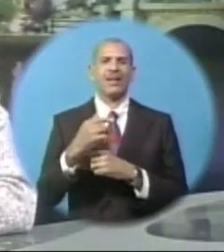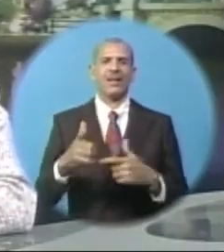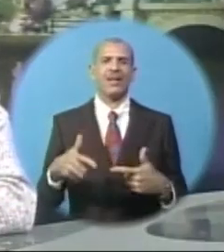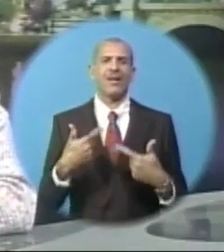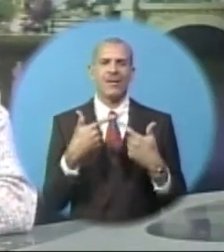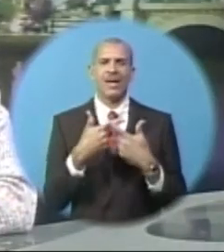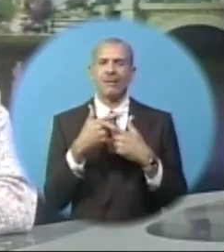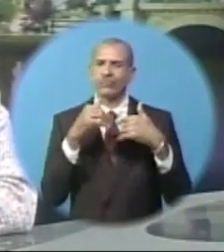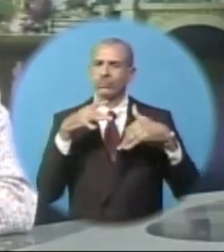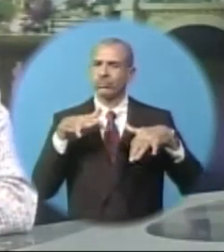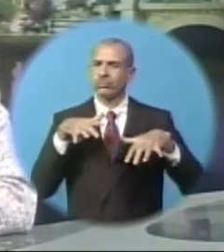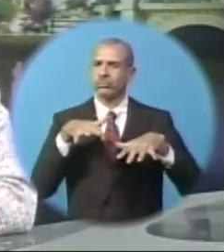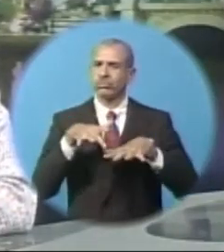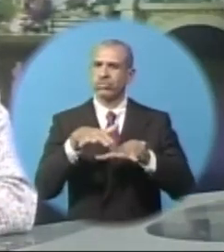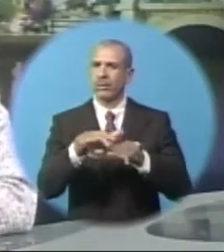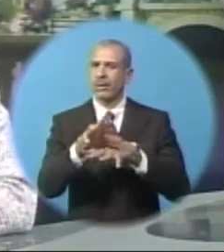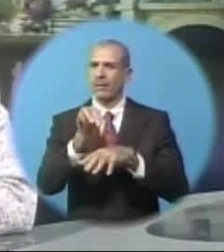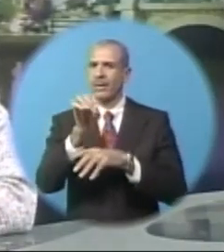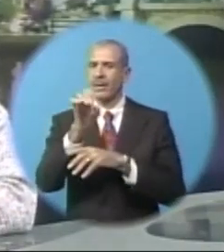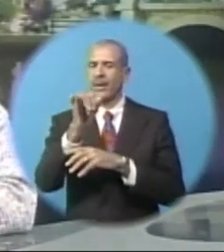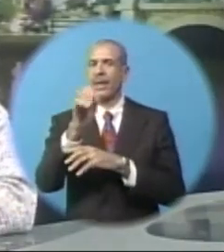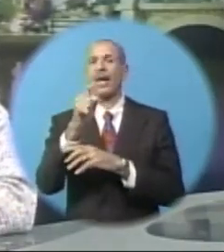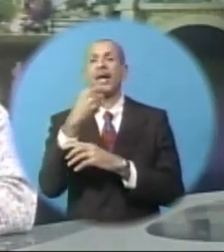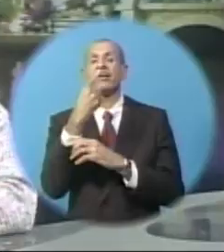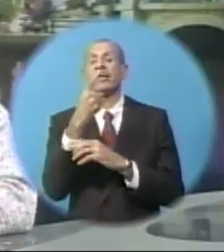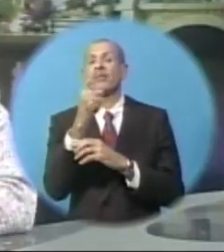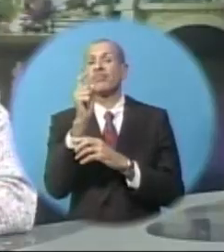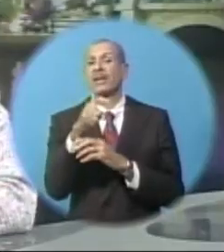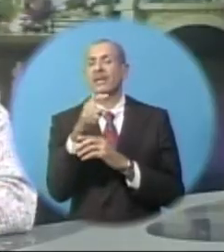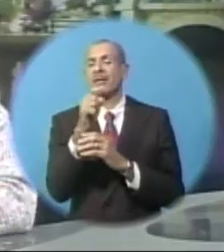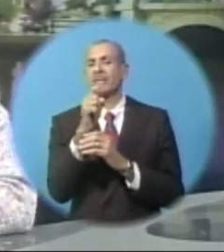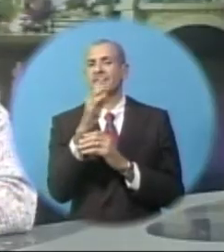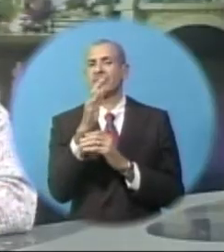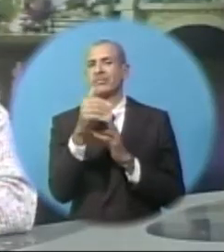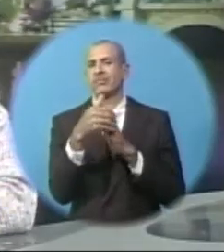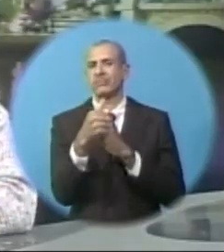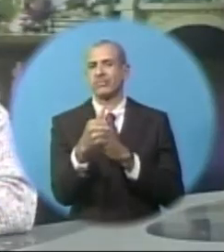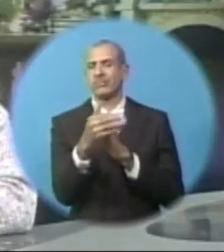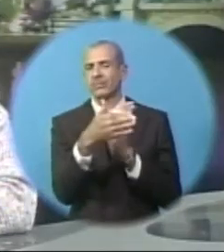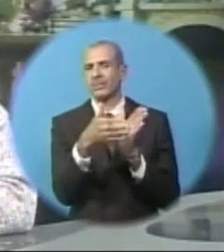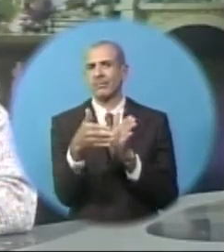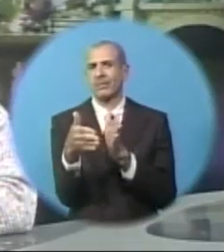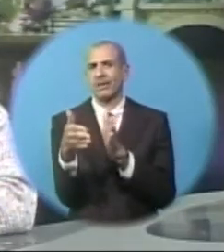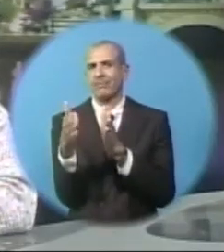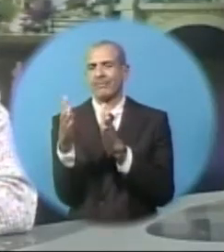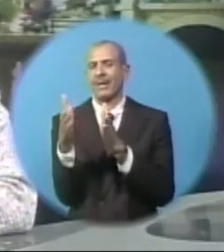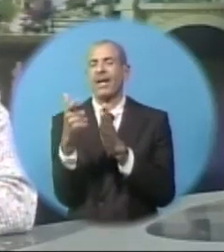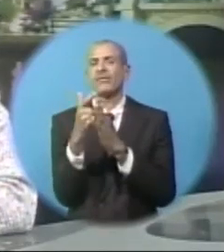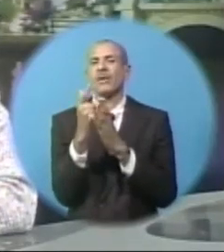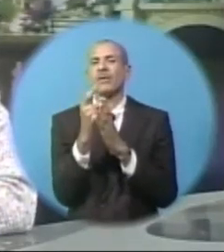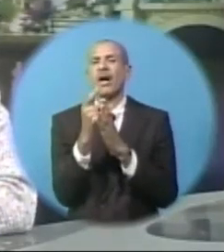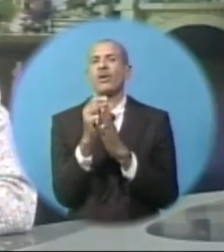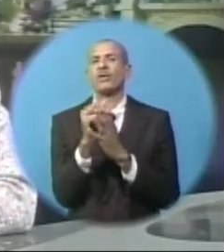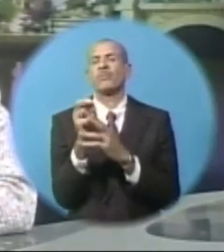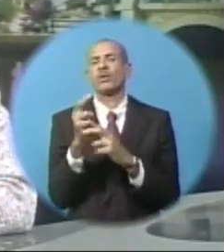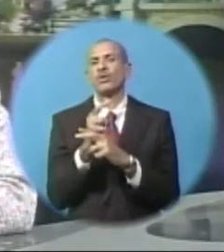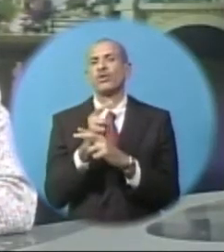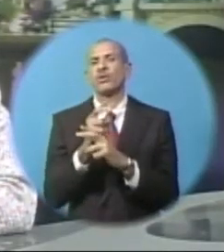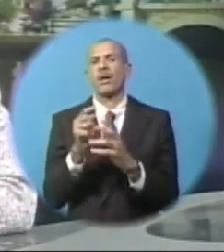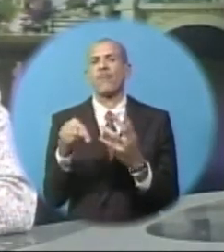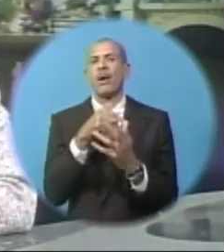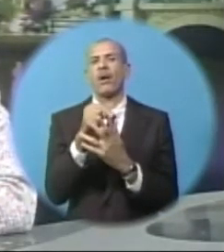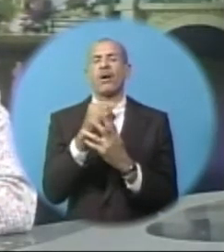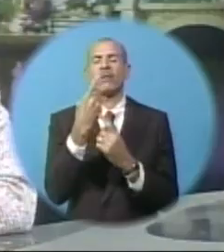mainstream media. And as a result, guidelines now need to be created for how social media should be used by broadcasters